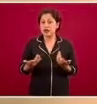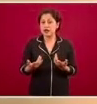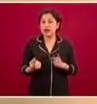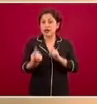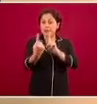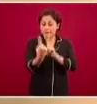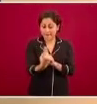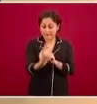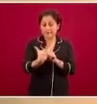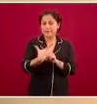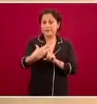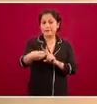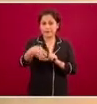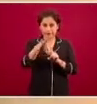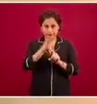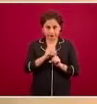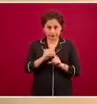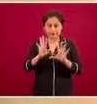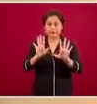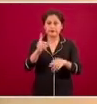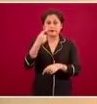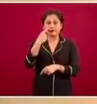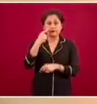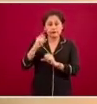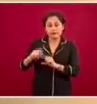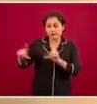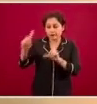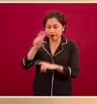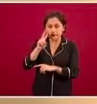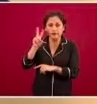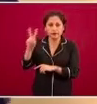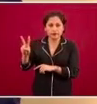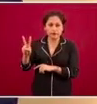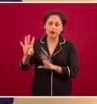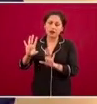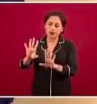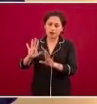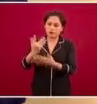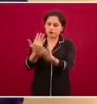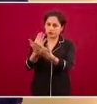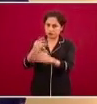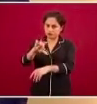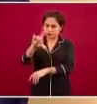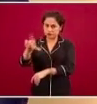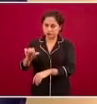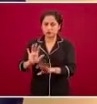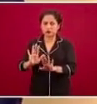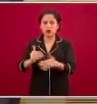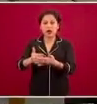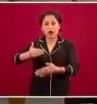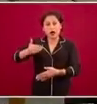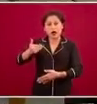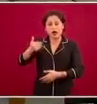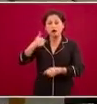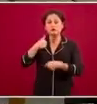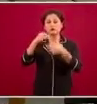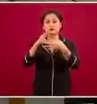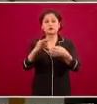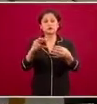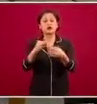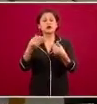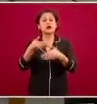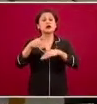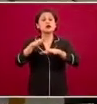how this disease transmission mechanism actually works, because there's been some confusion regarding